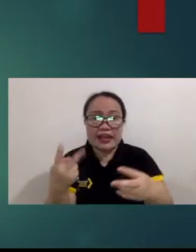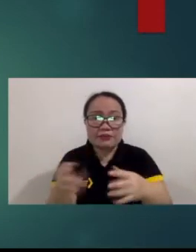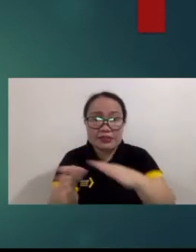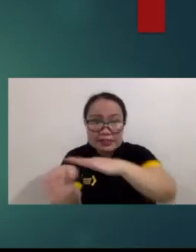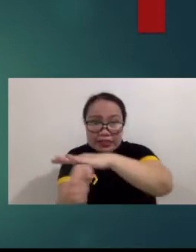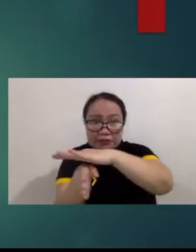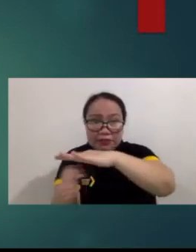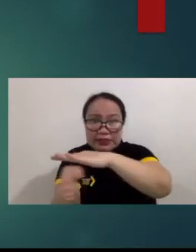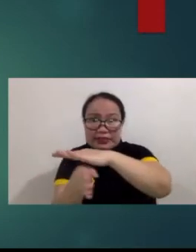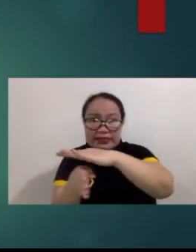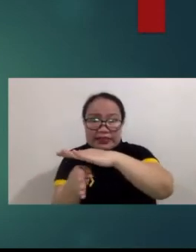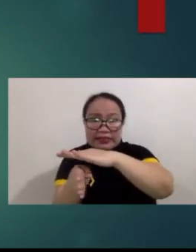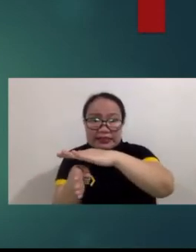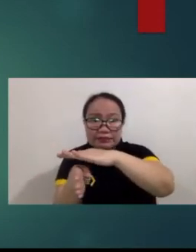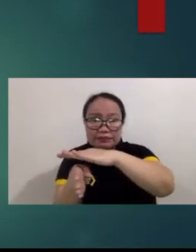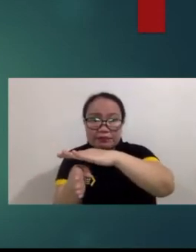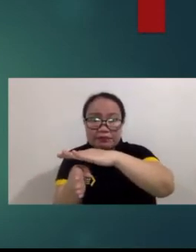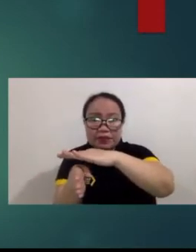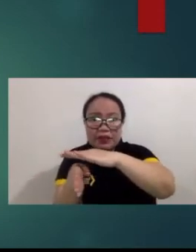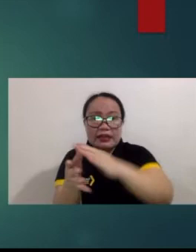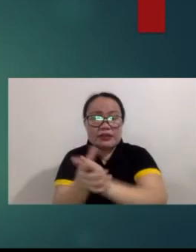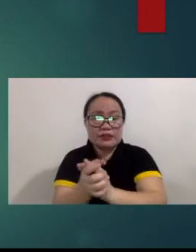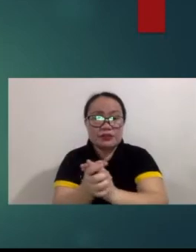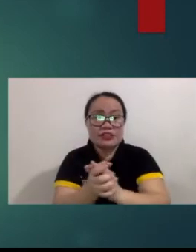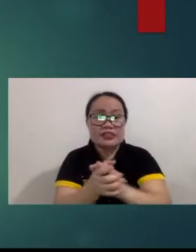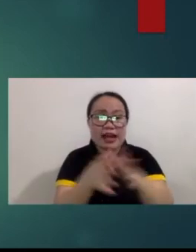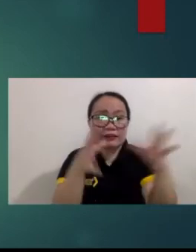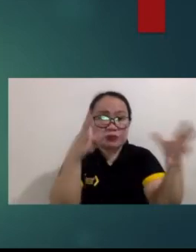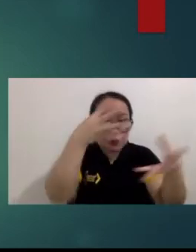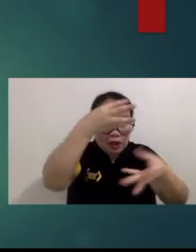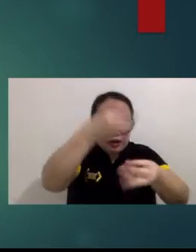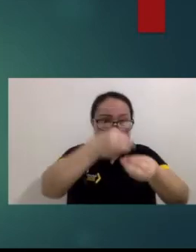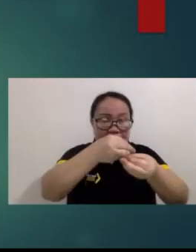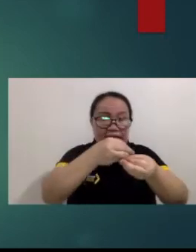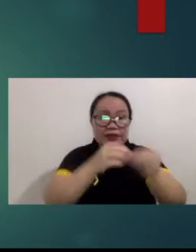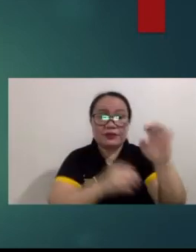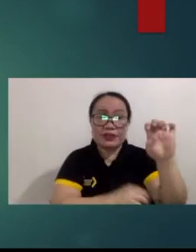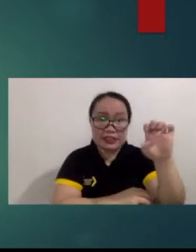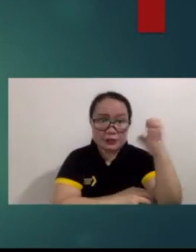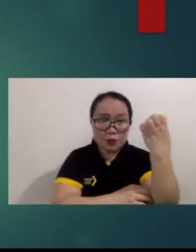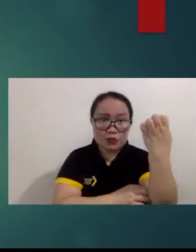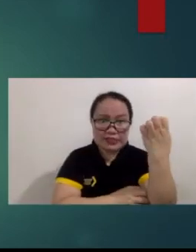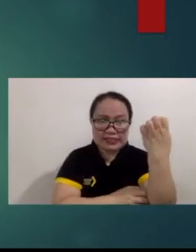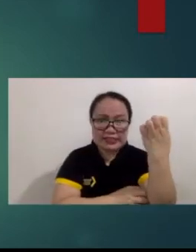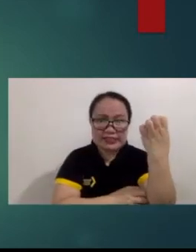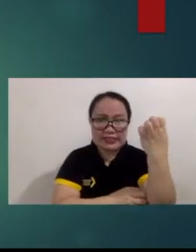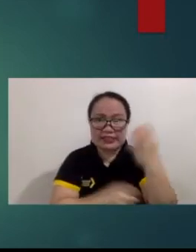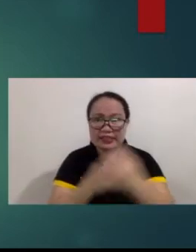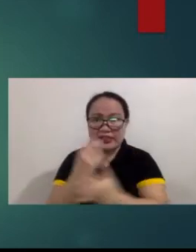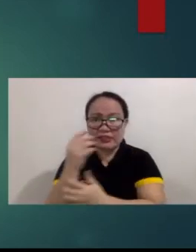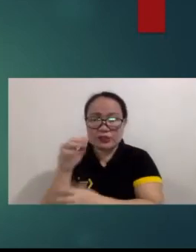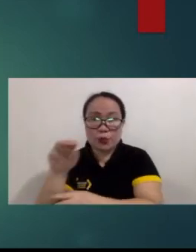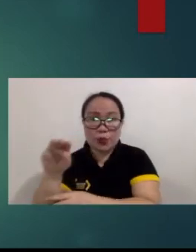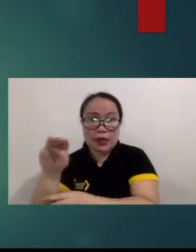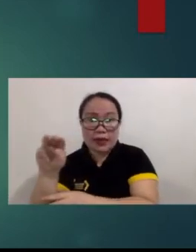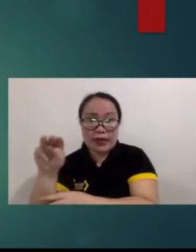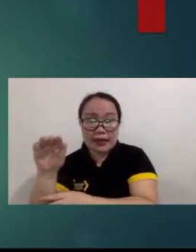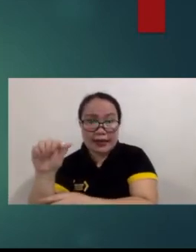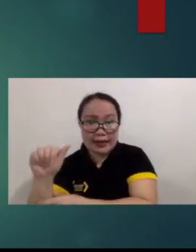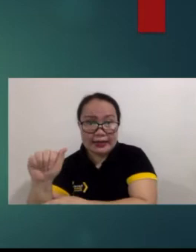they have the same bases, you just have to add the exponents.